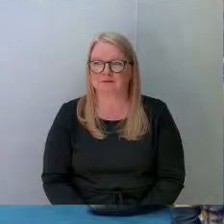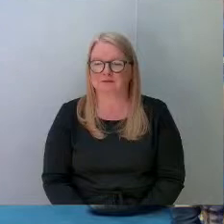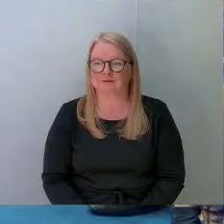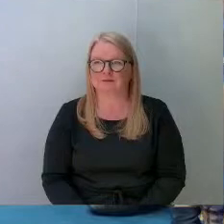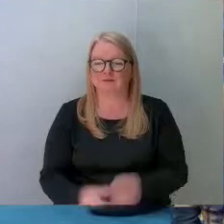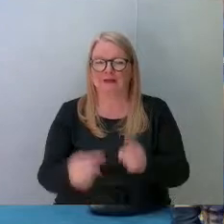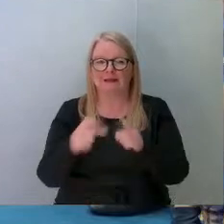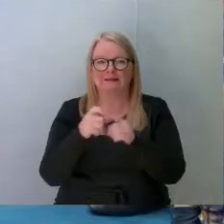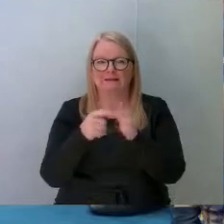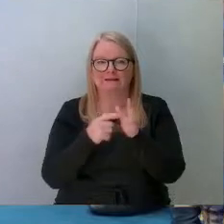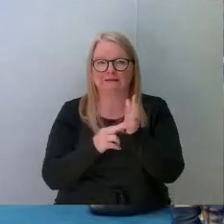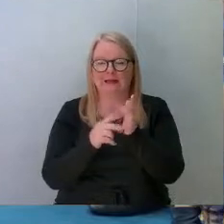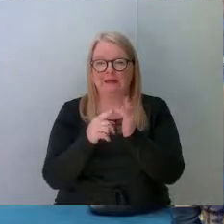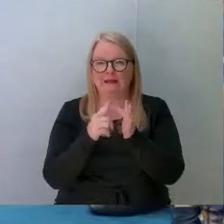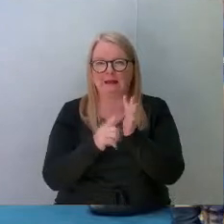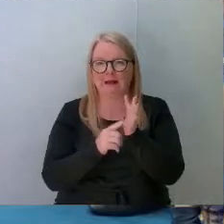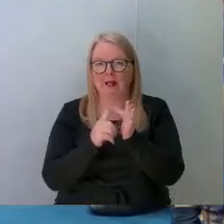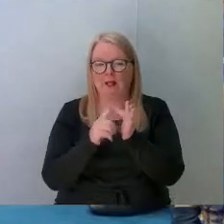Danielle Mohammed.